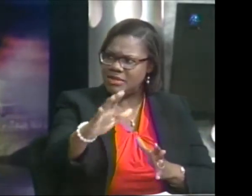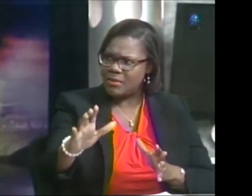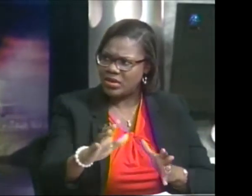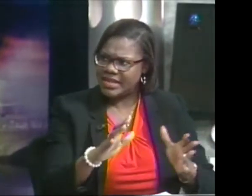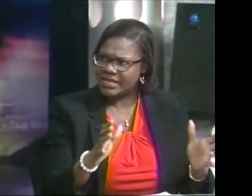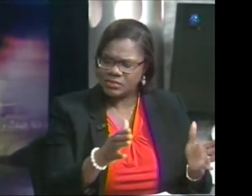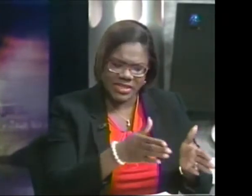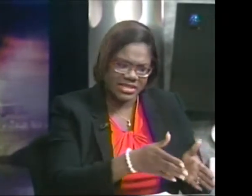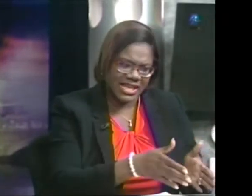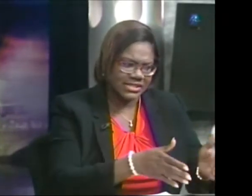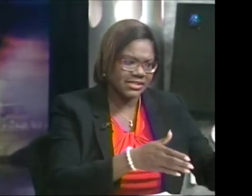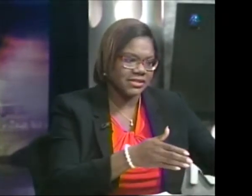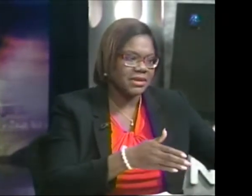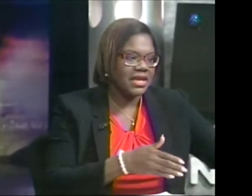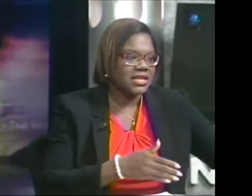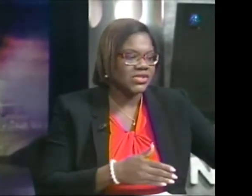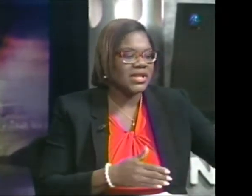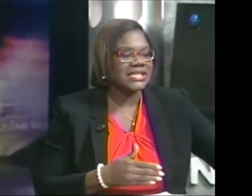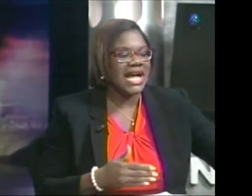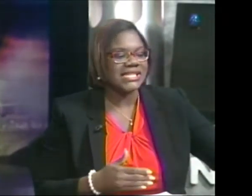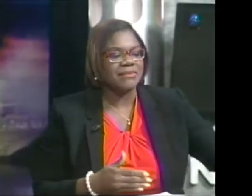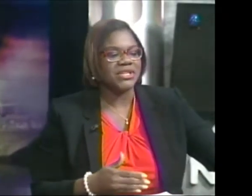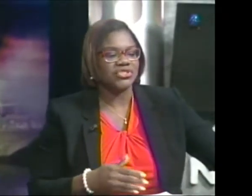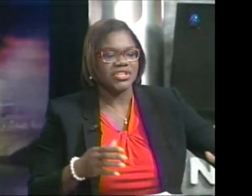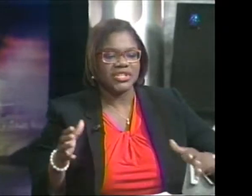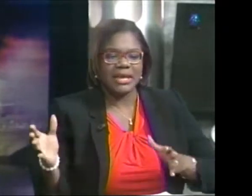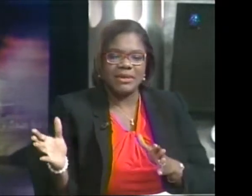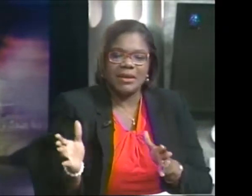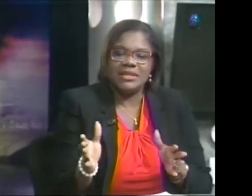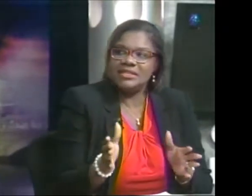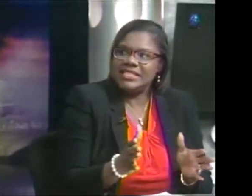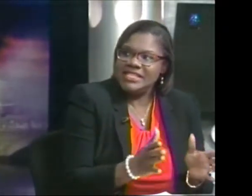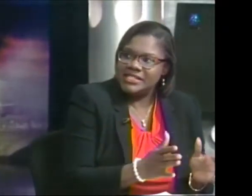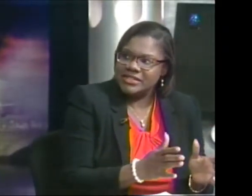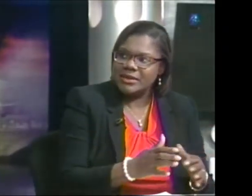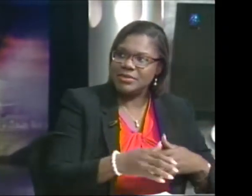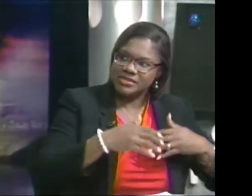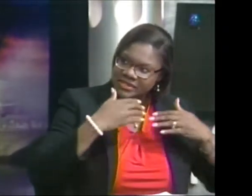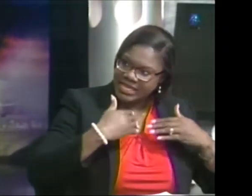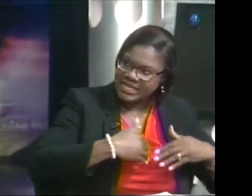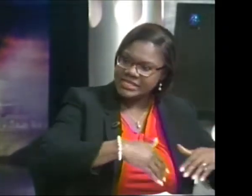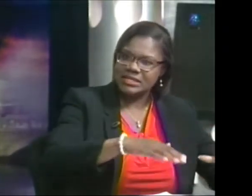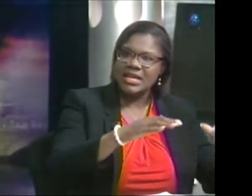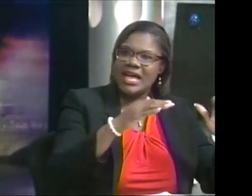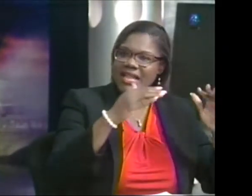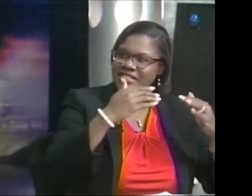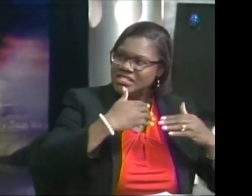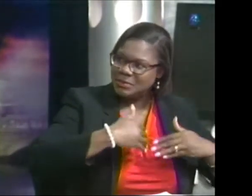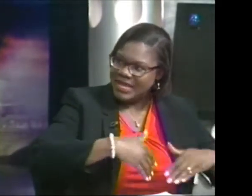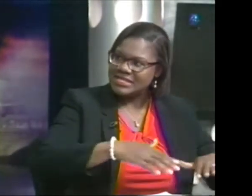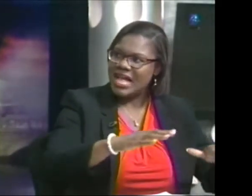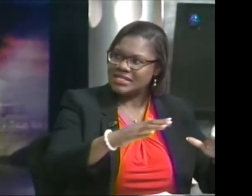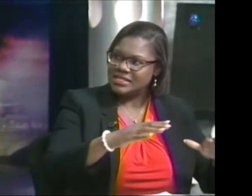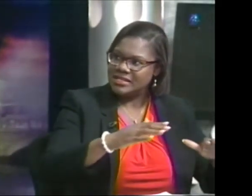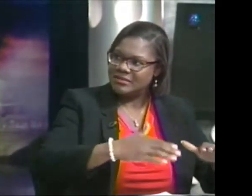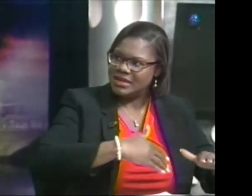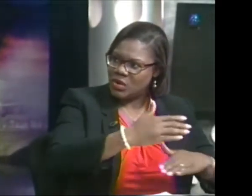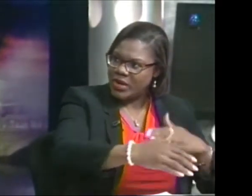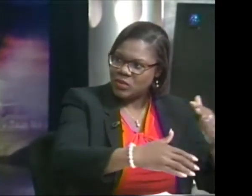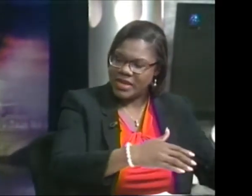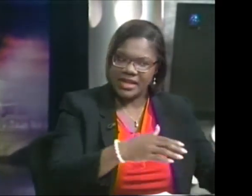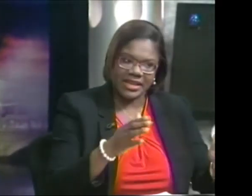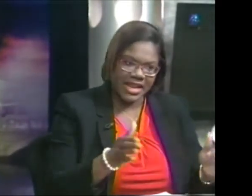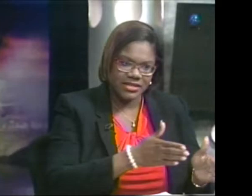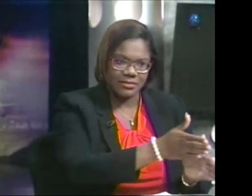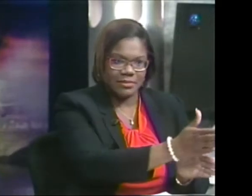removing some of the bottlenecks within the tax system, so that tax administration can become a little easier and persons can easily, and it's just paying taxes in a